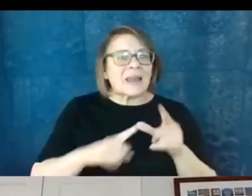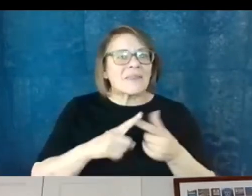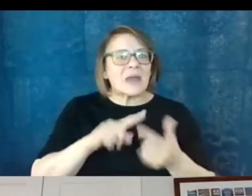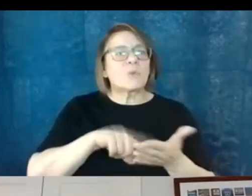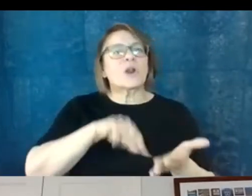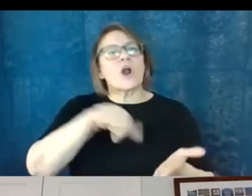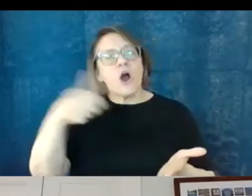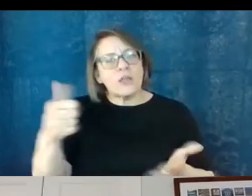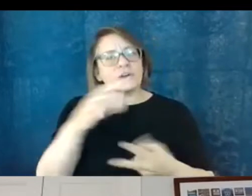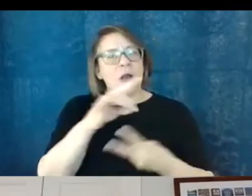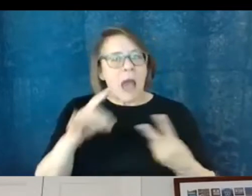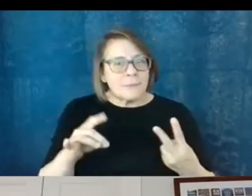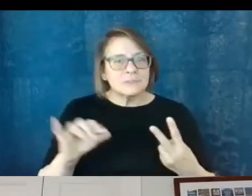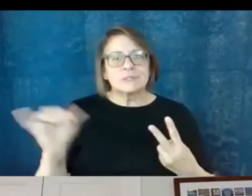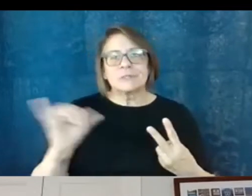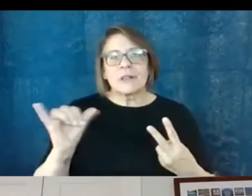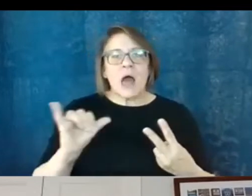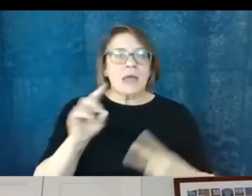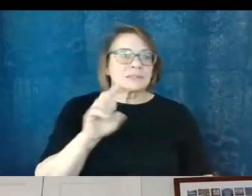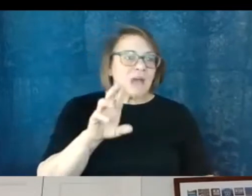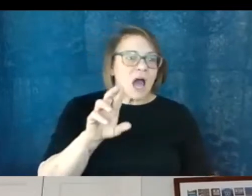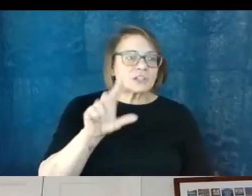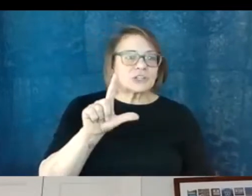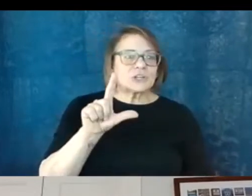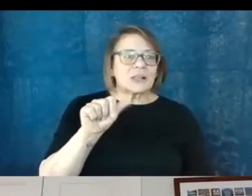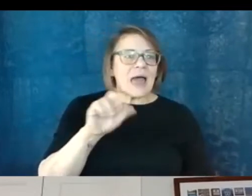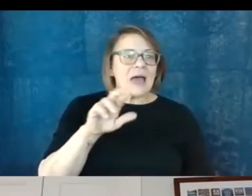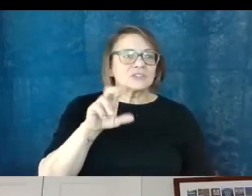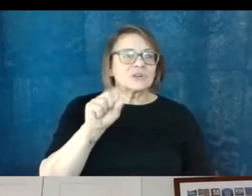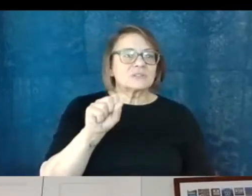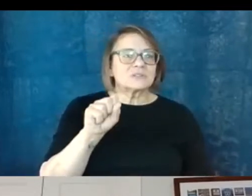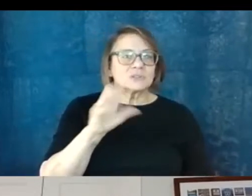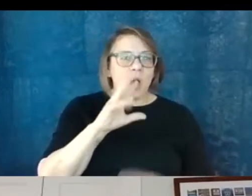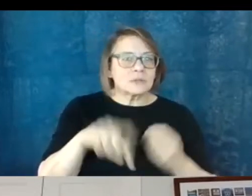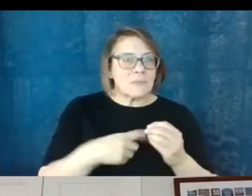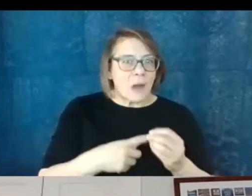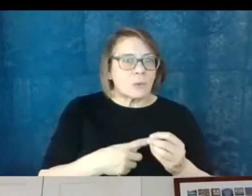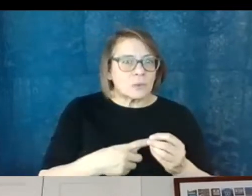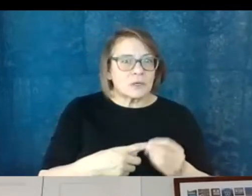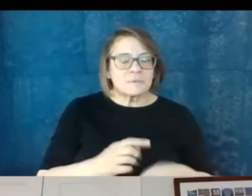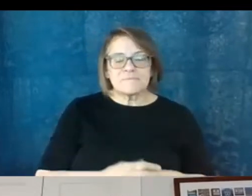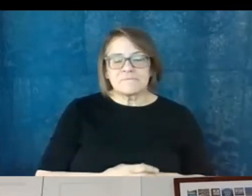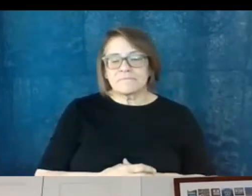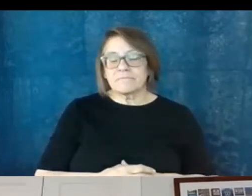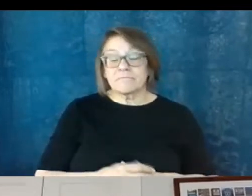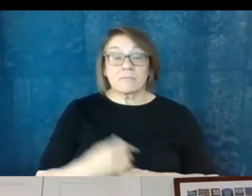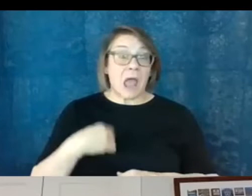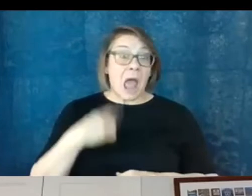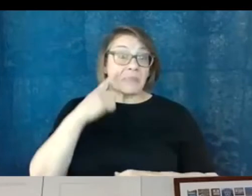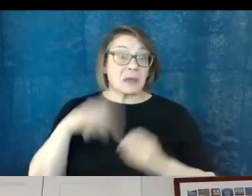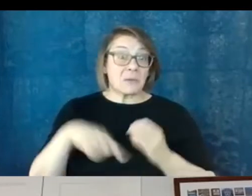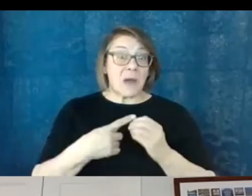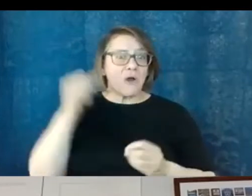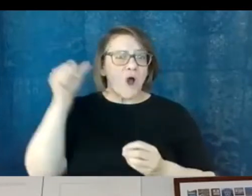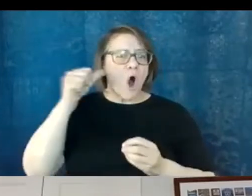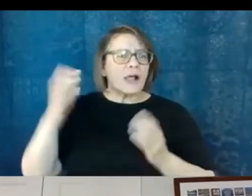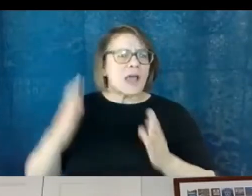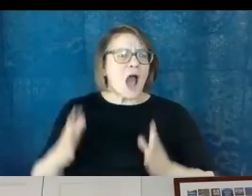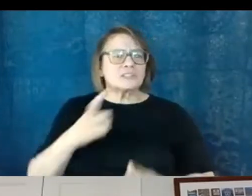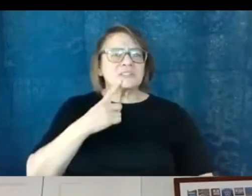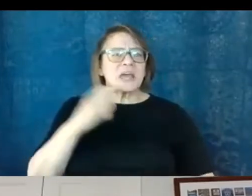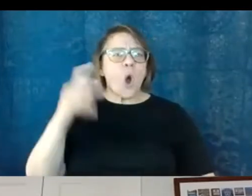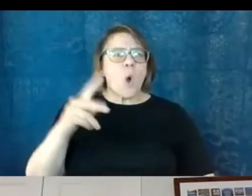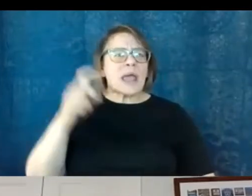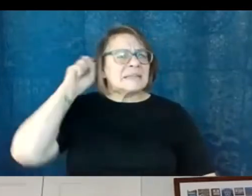text options like Dr. Lazarus was talking about? I think about audiologists saying, okay, take out